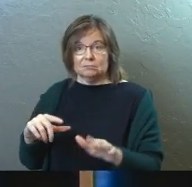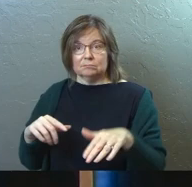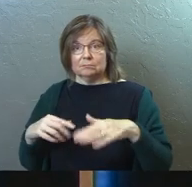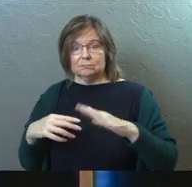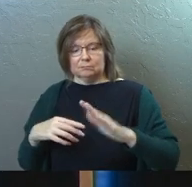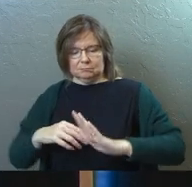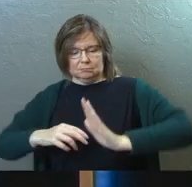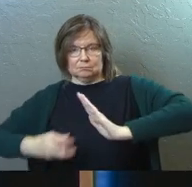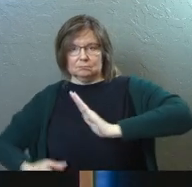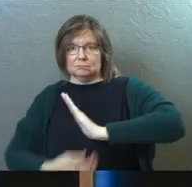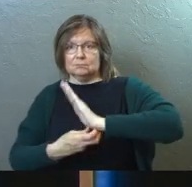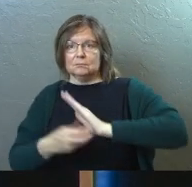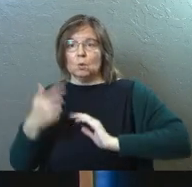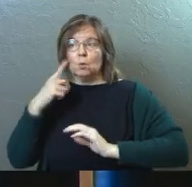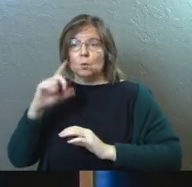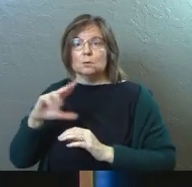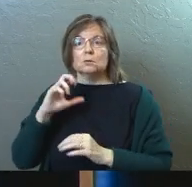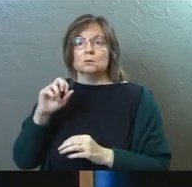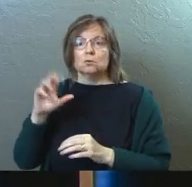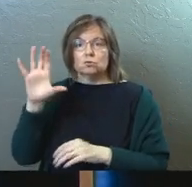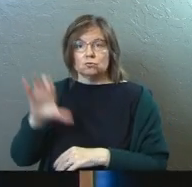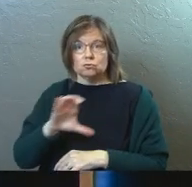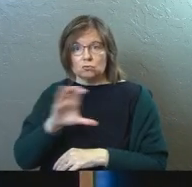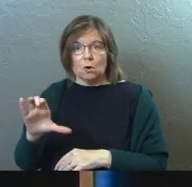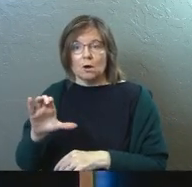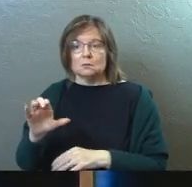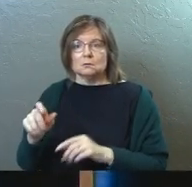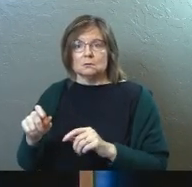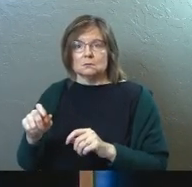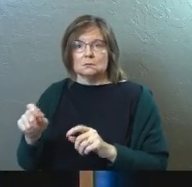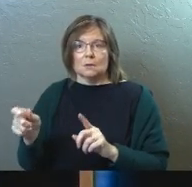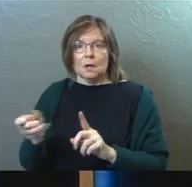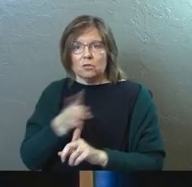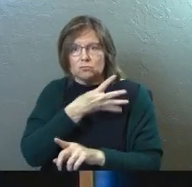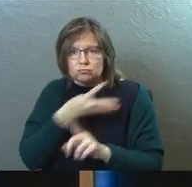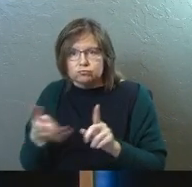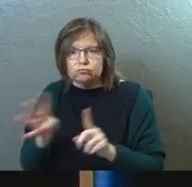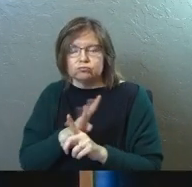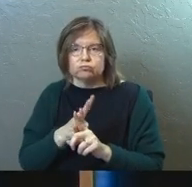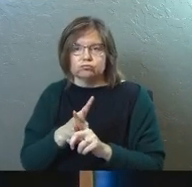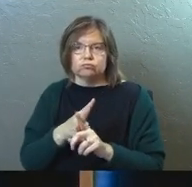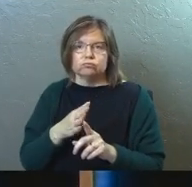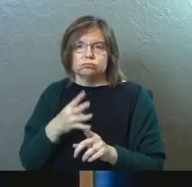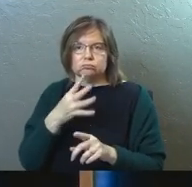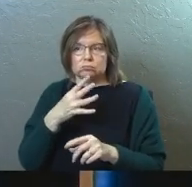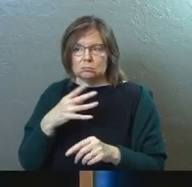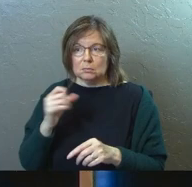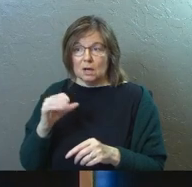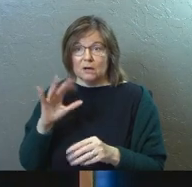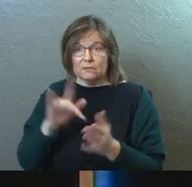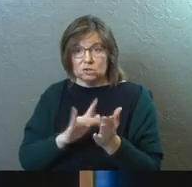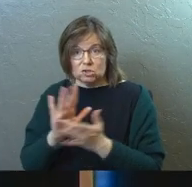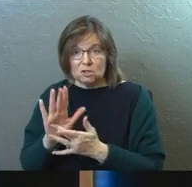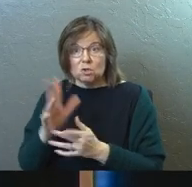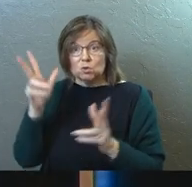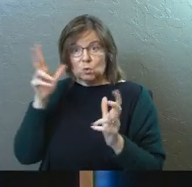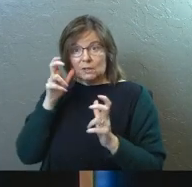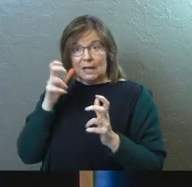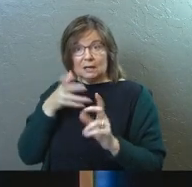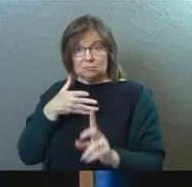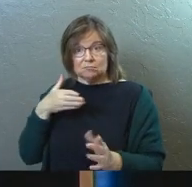which is the torture, which is the betrayal of Jesus. Satan had his dark hour against the Messiah,